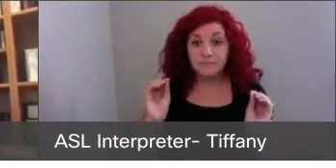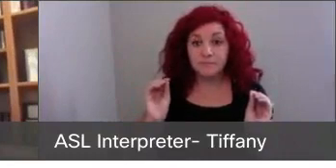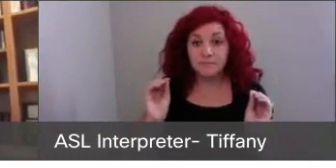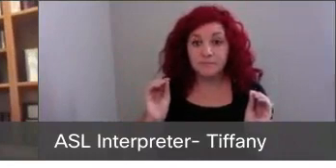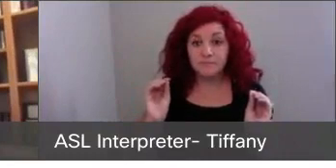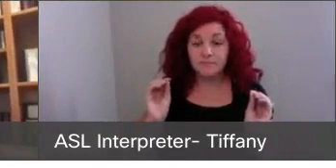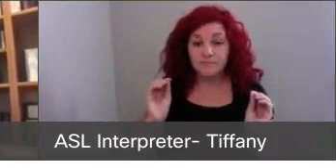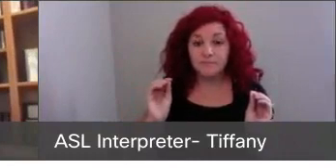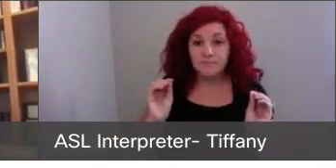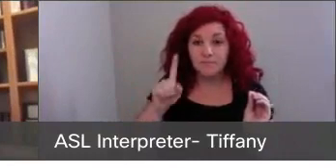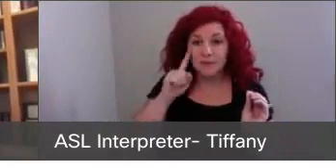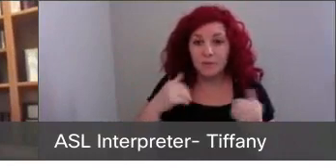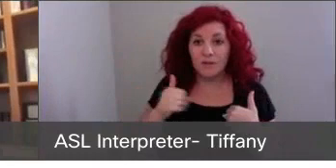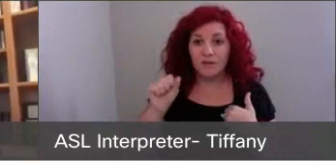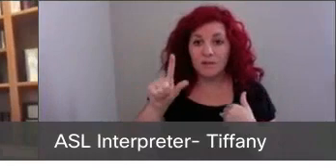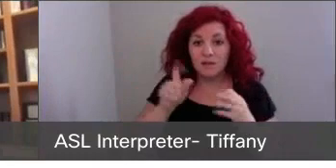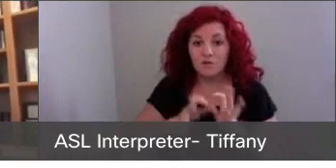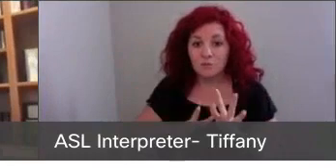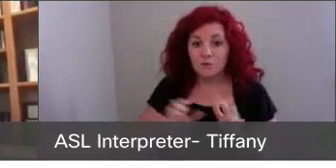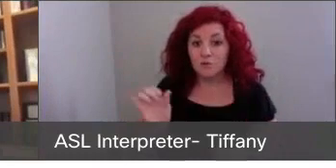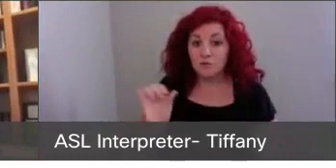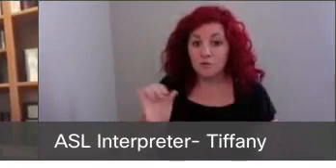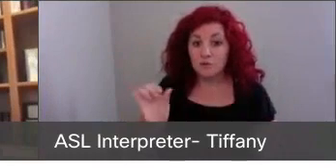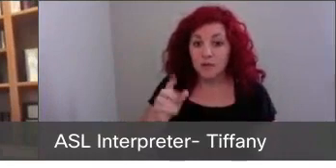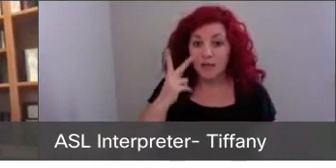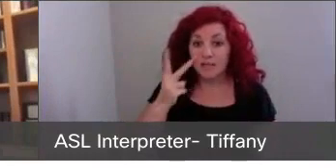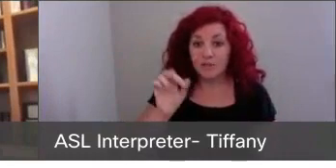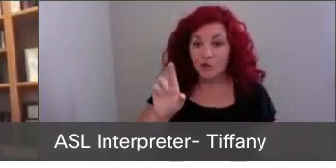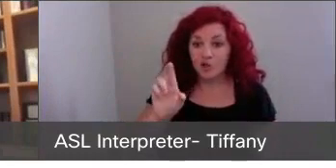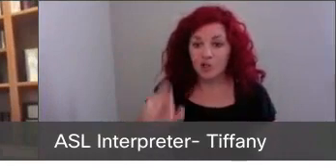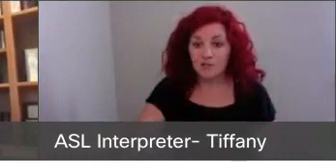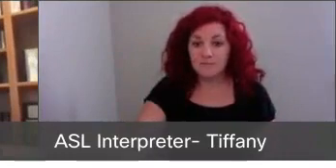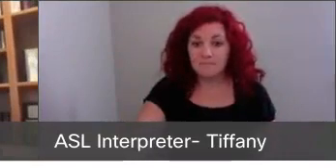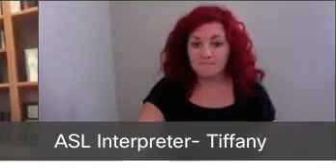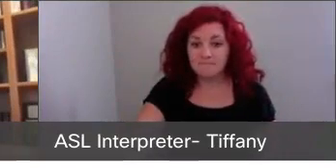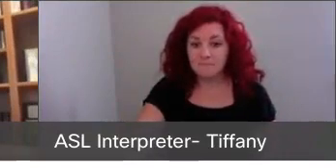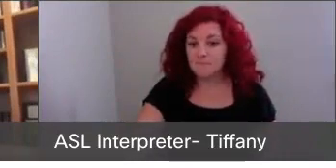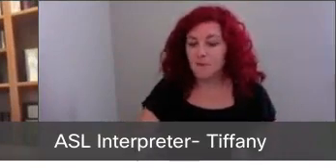I believe we have the ASL interpreters too. I see her.